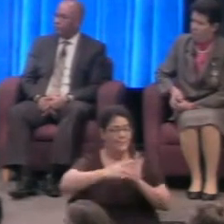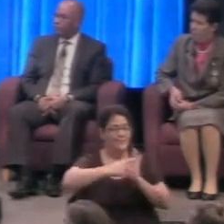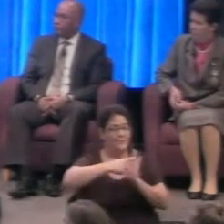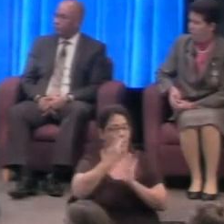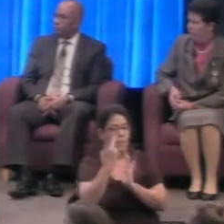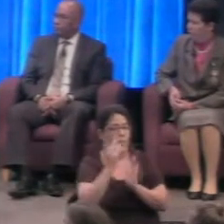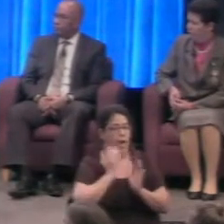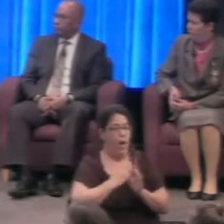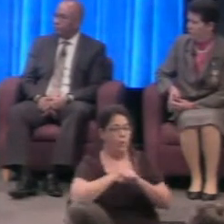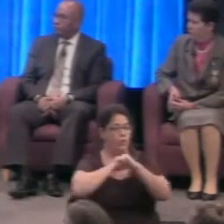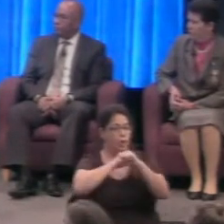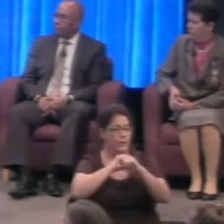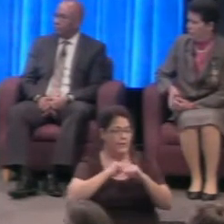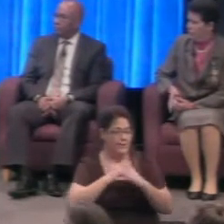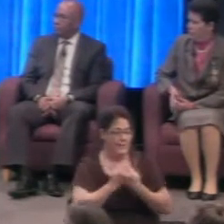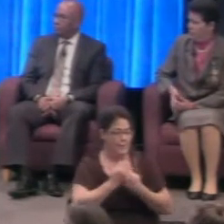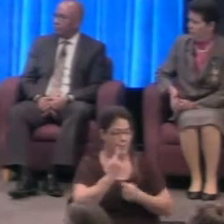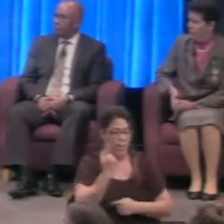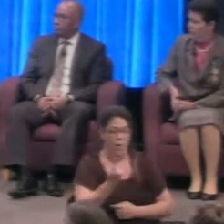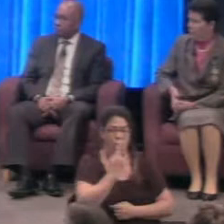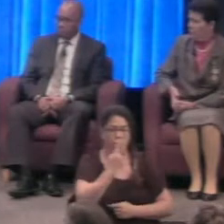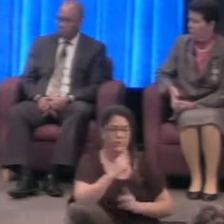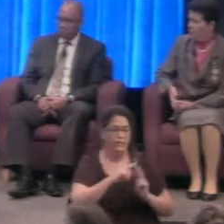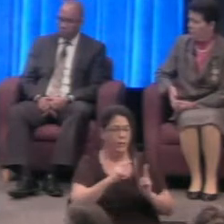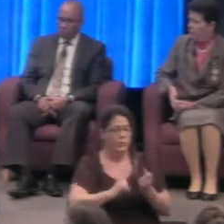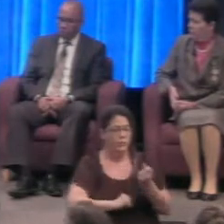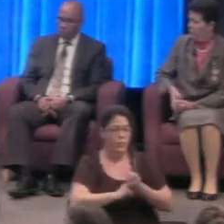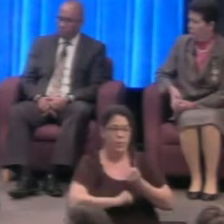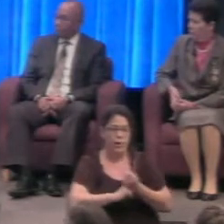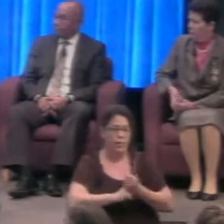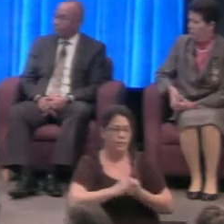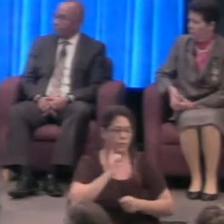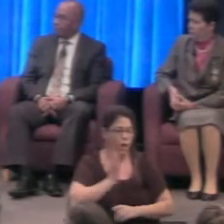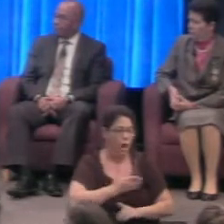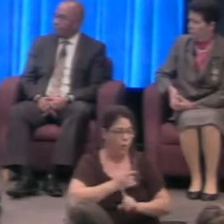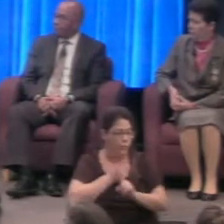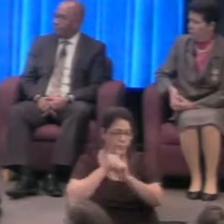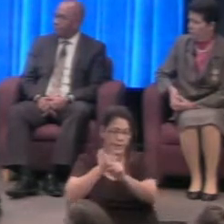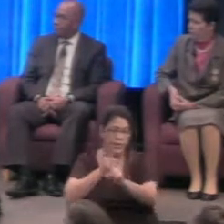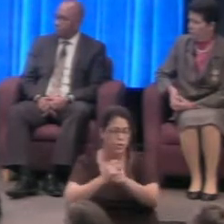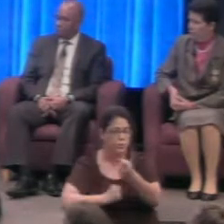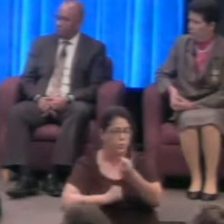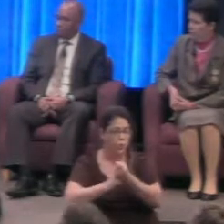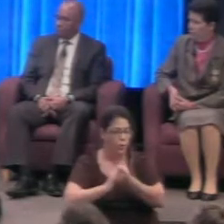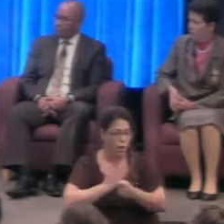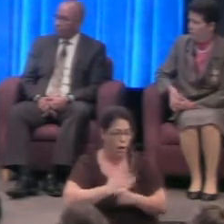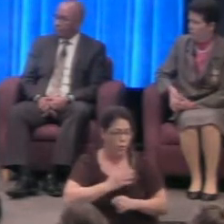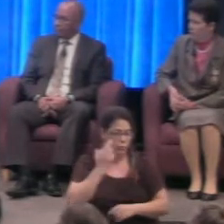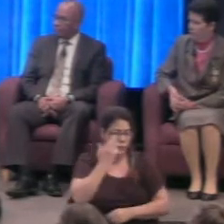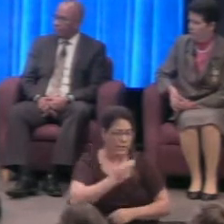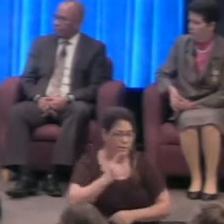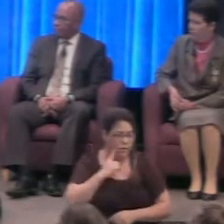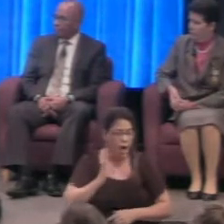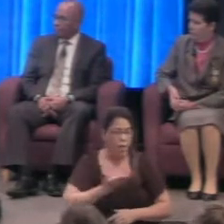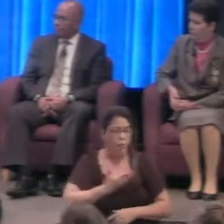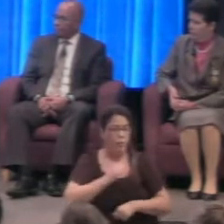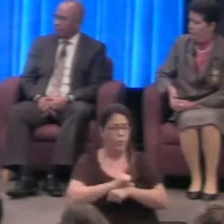under you. You were always very supportive of our mission, supporting the the